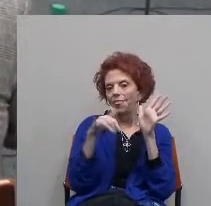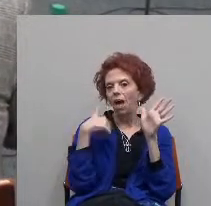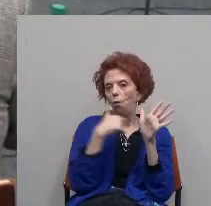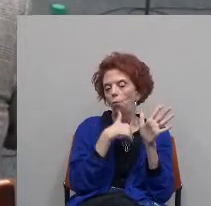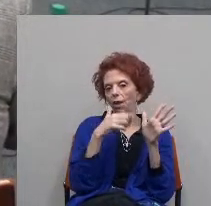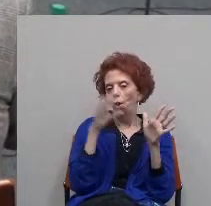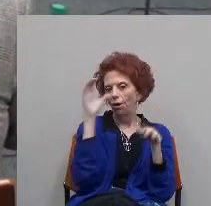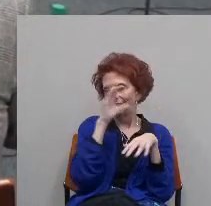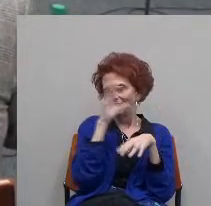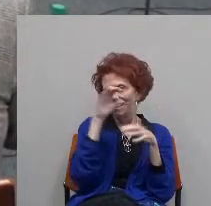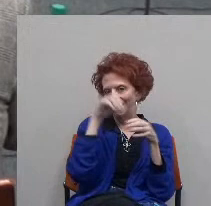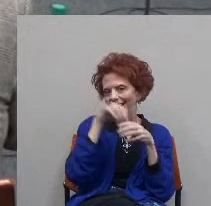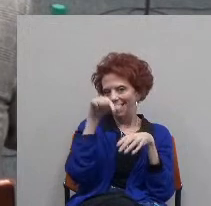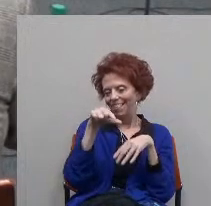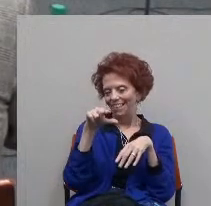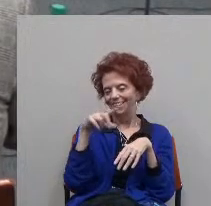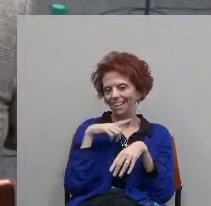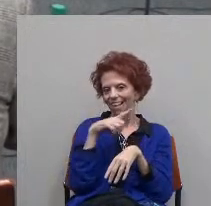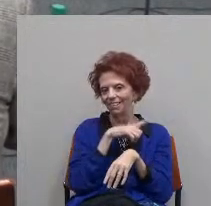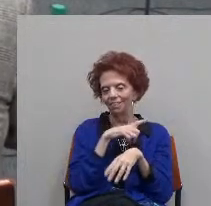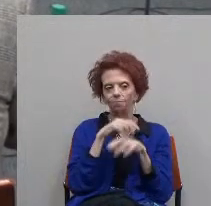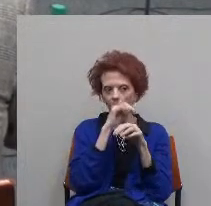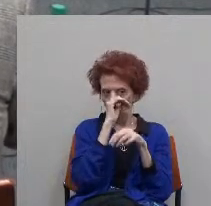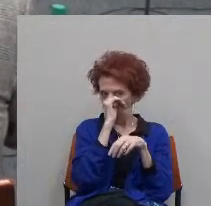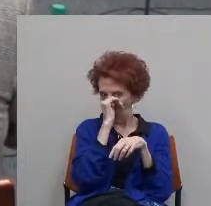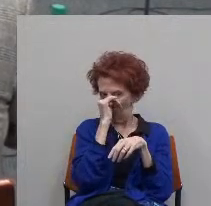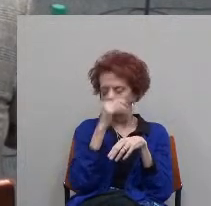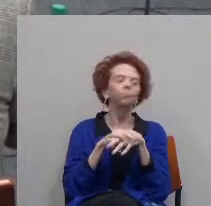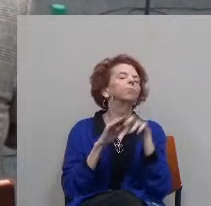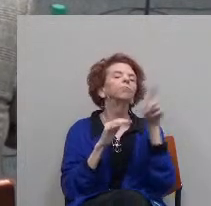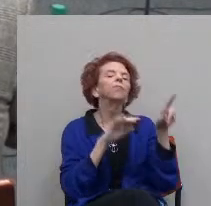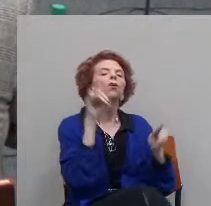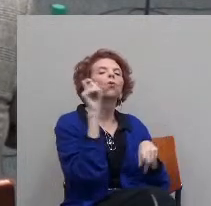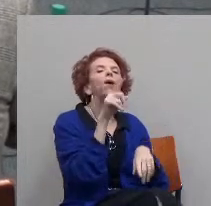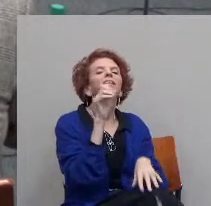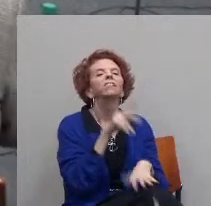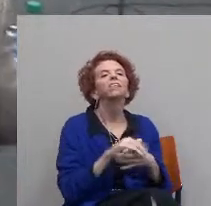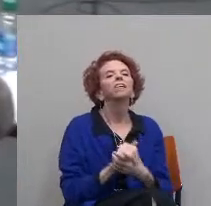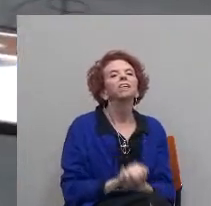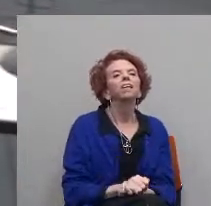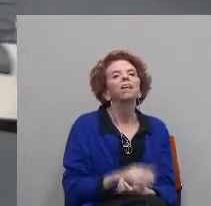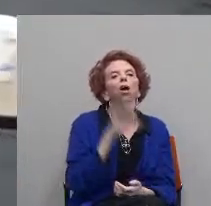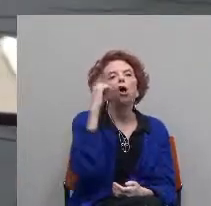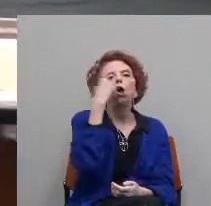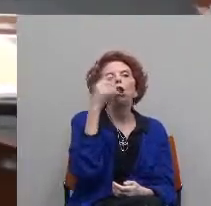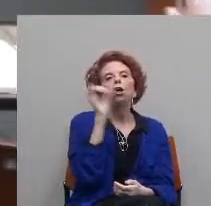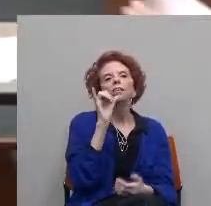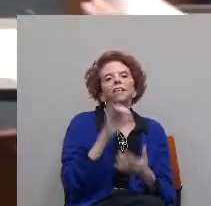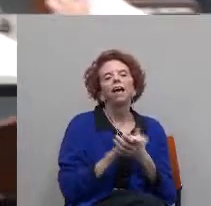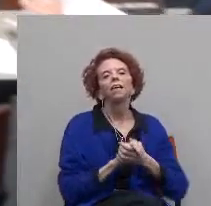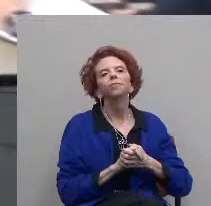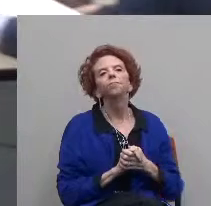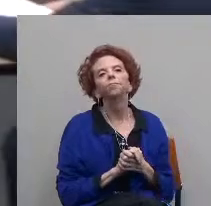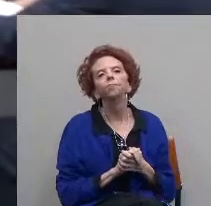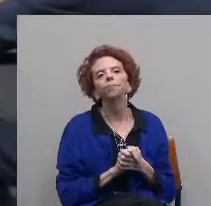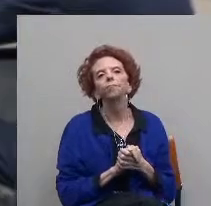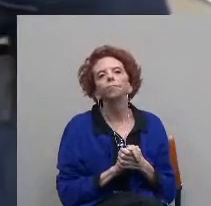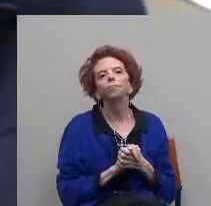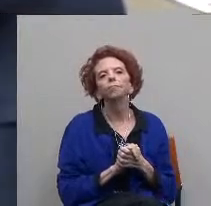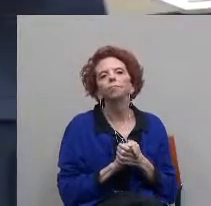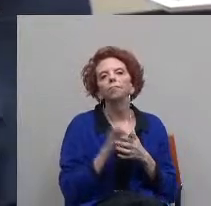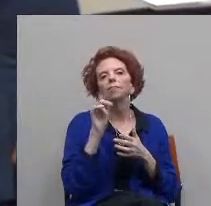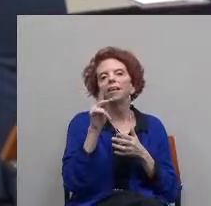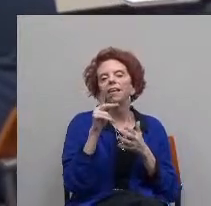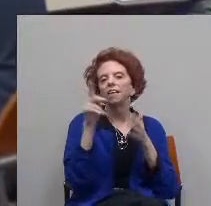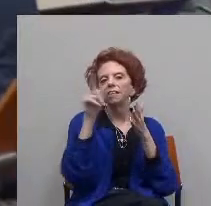that we are seeking in this legislation. Ms. Lawson, just a quick question. Looking at the bill, it looks like it strikes through